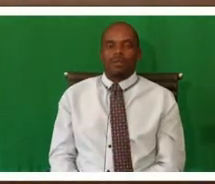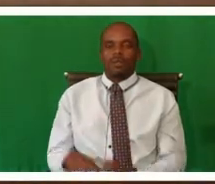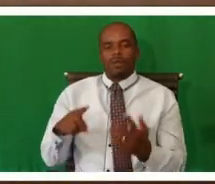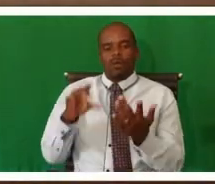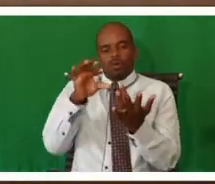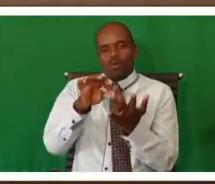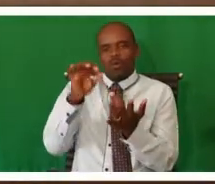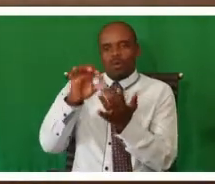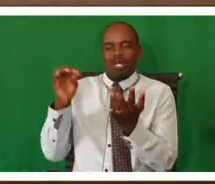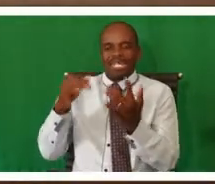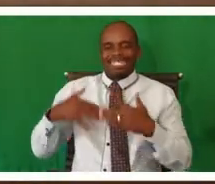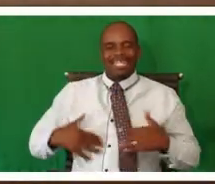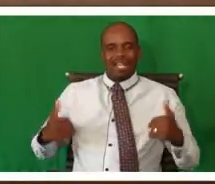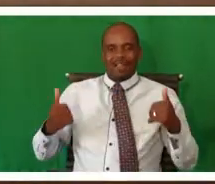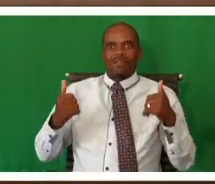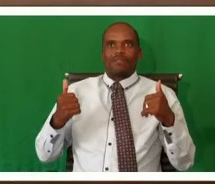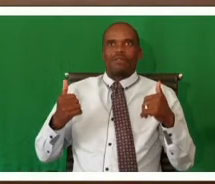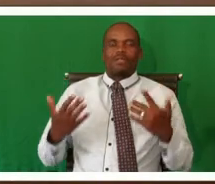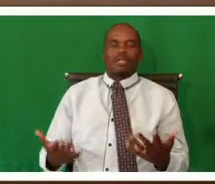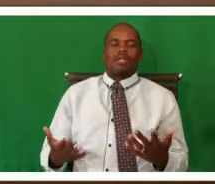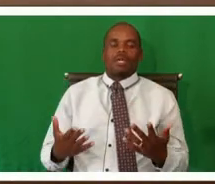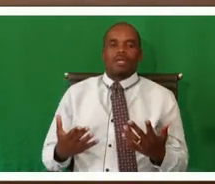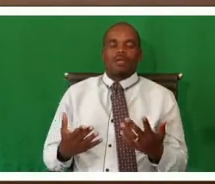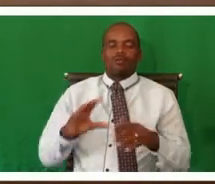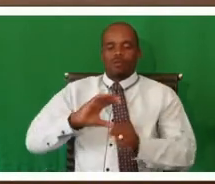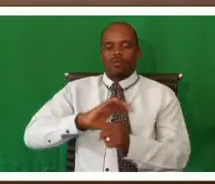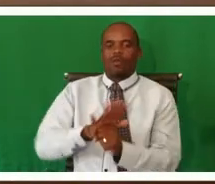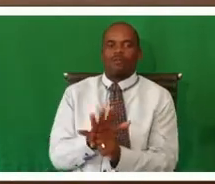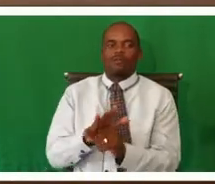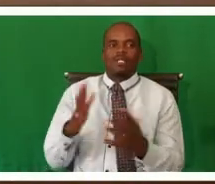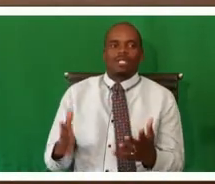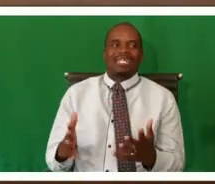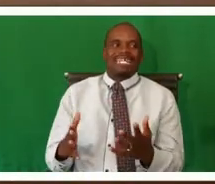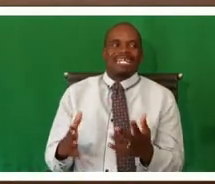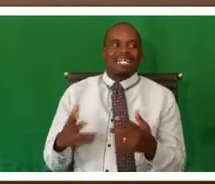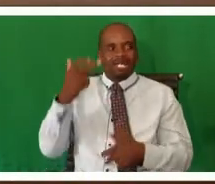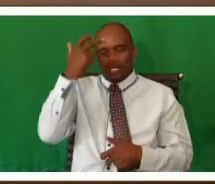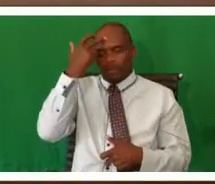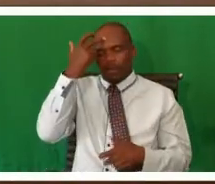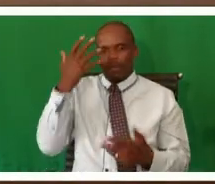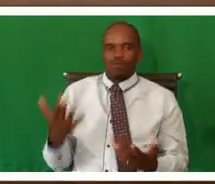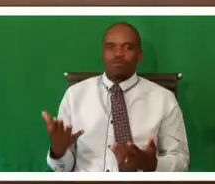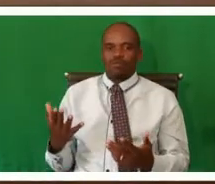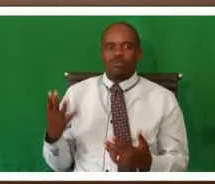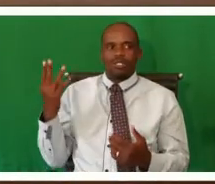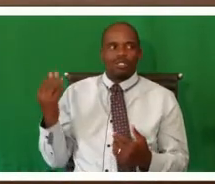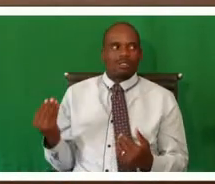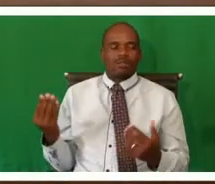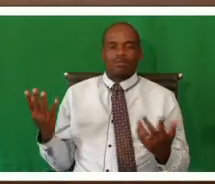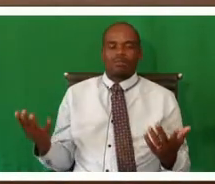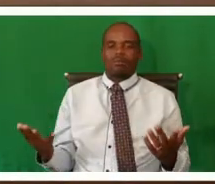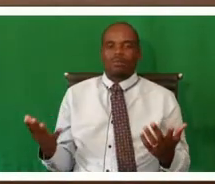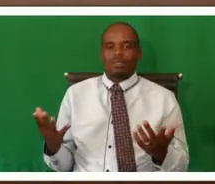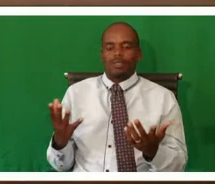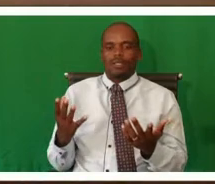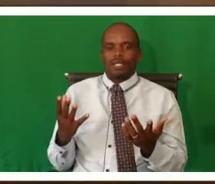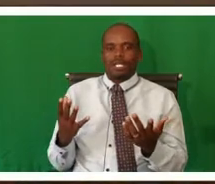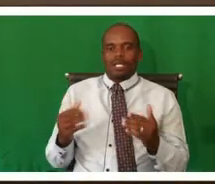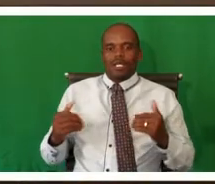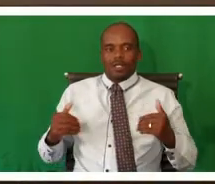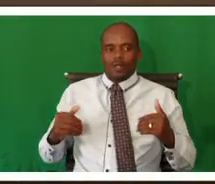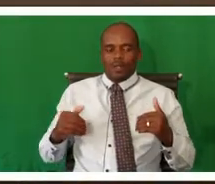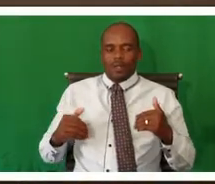Identified healthcare facilities for COVID-19 patients have been refurbished and